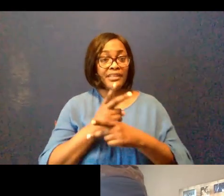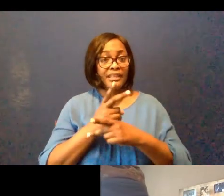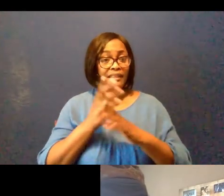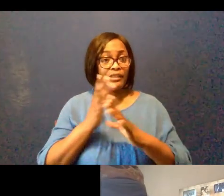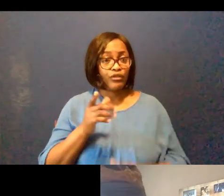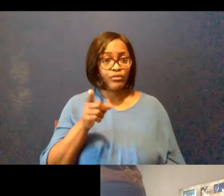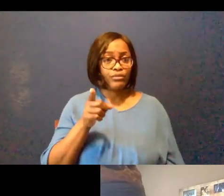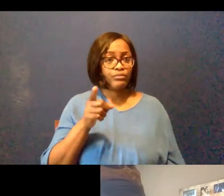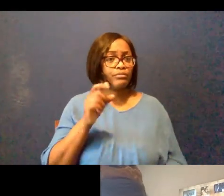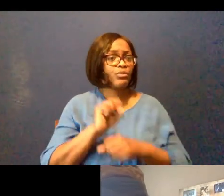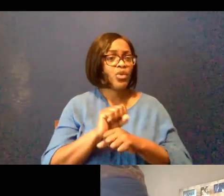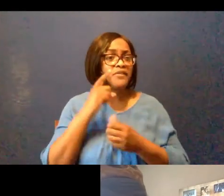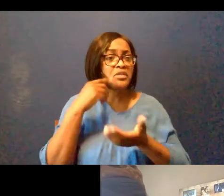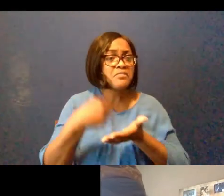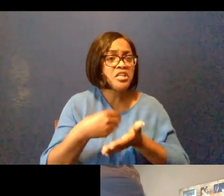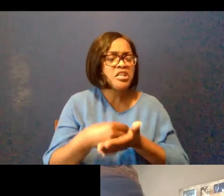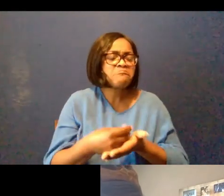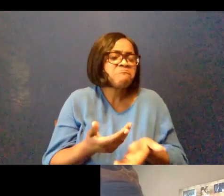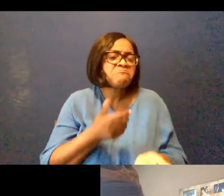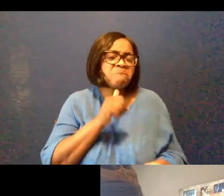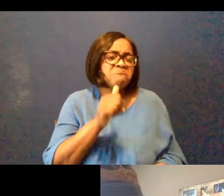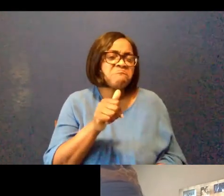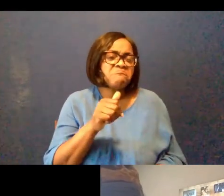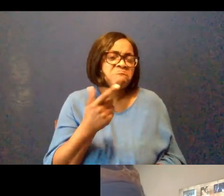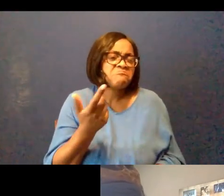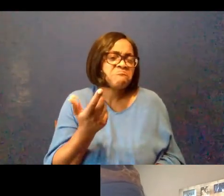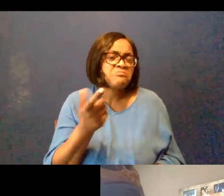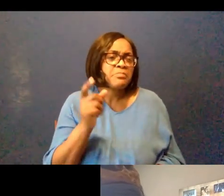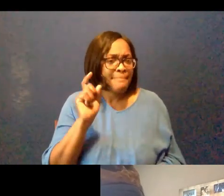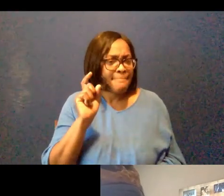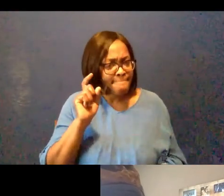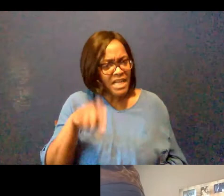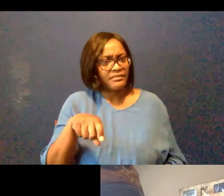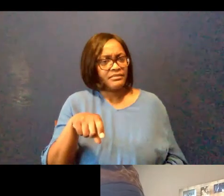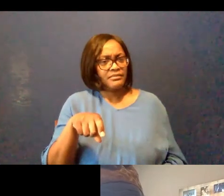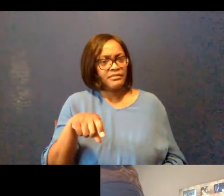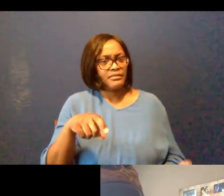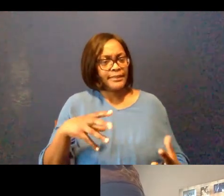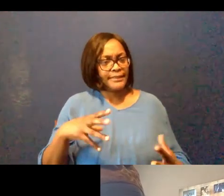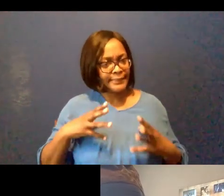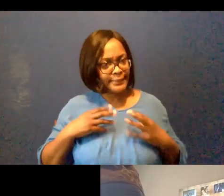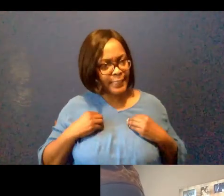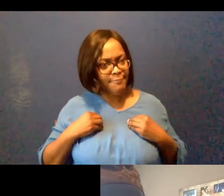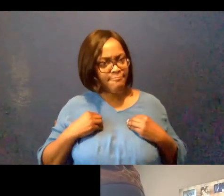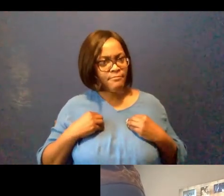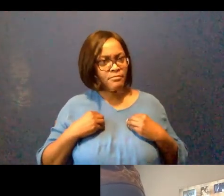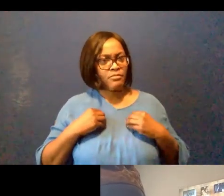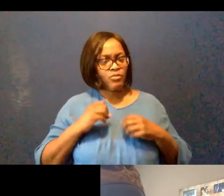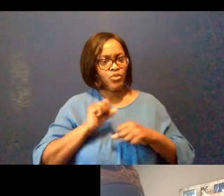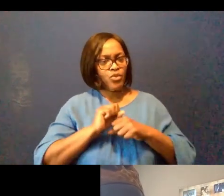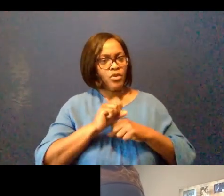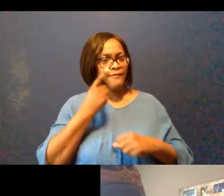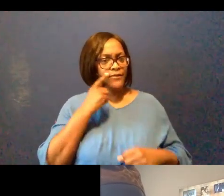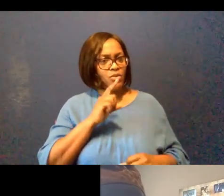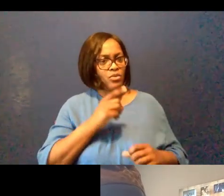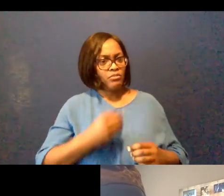caregivers truly understand their job, because